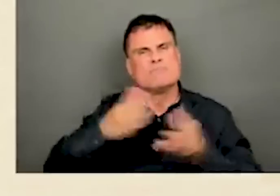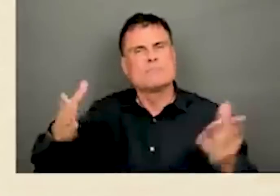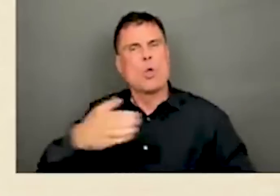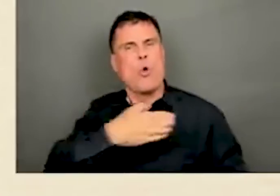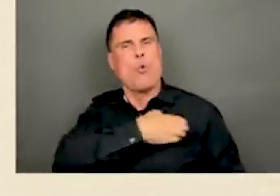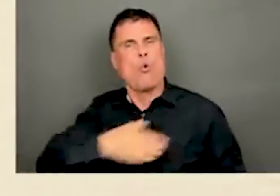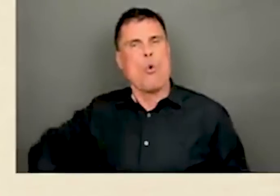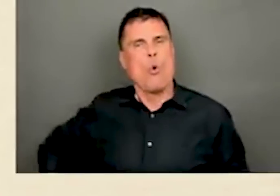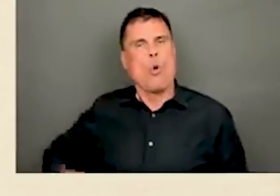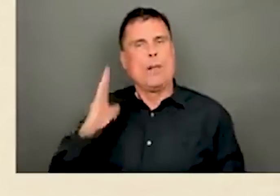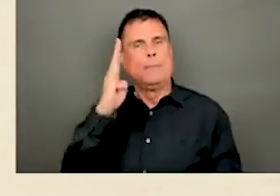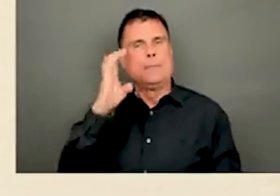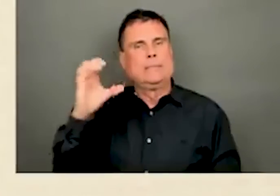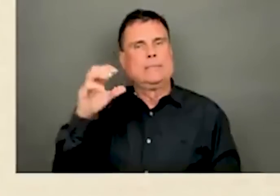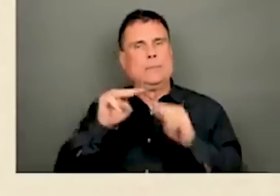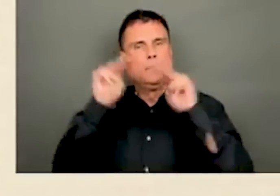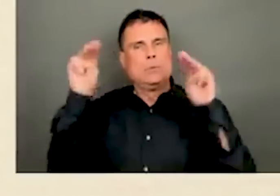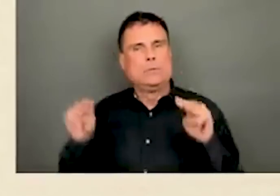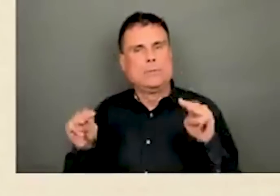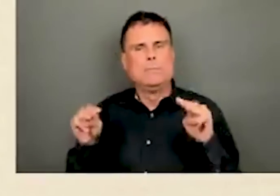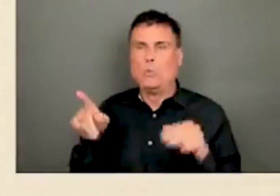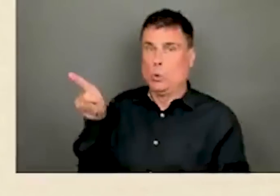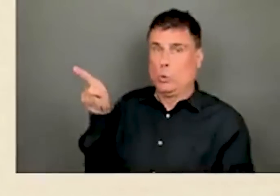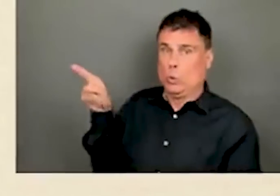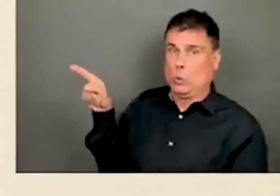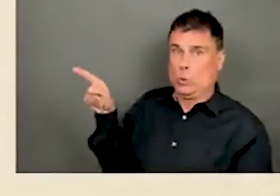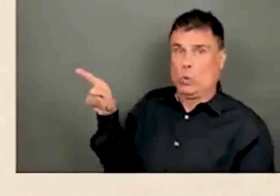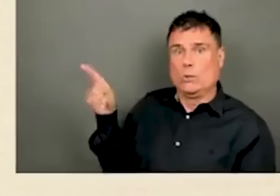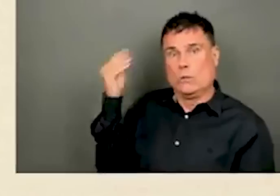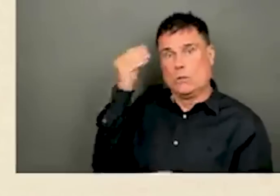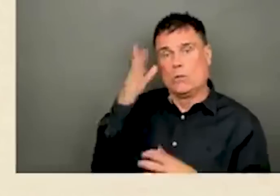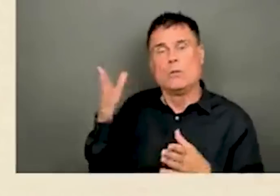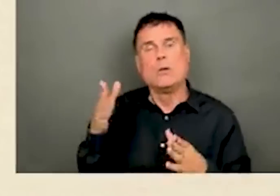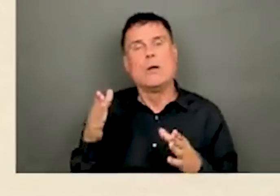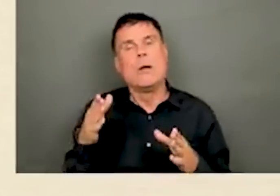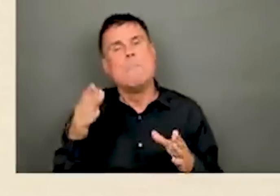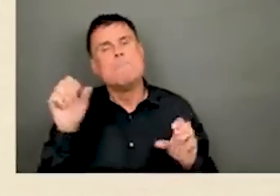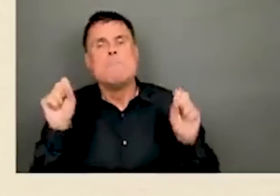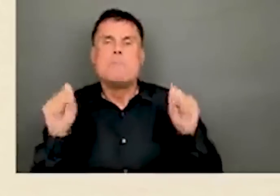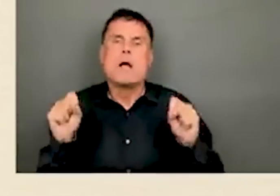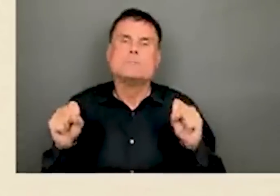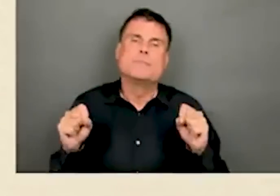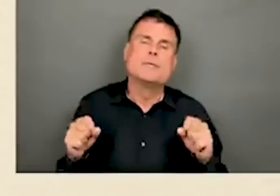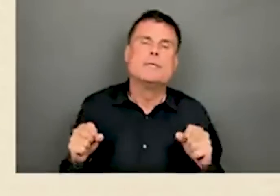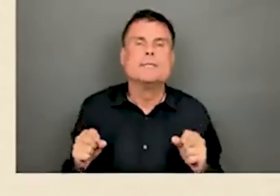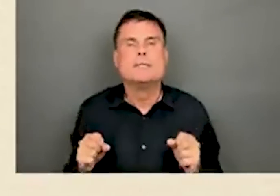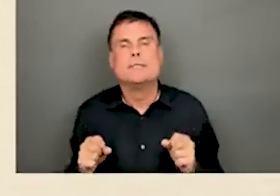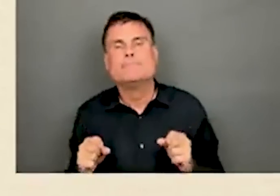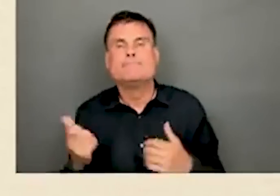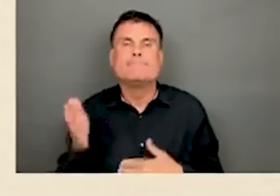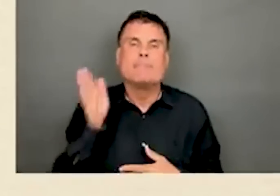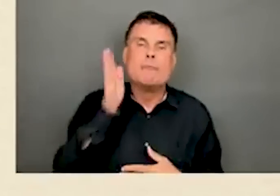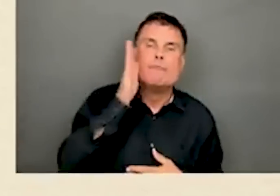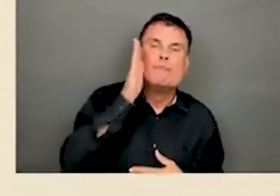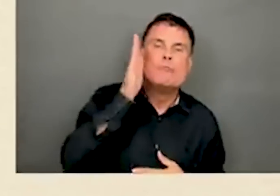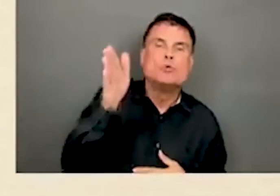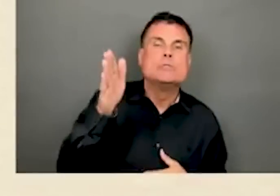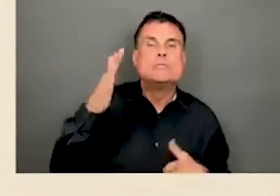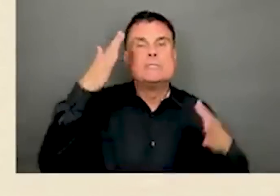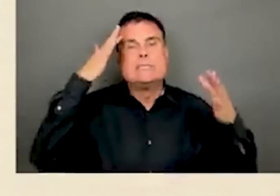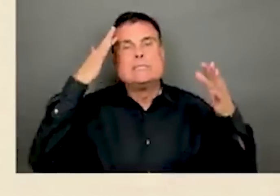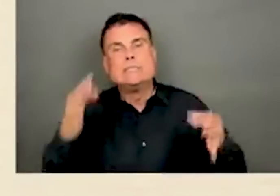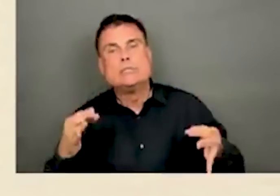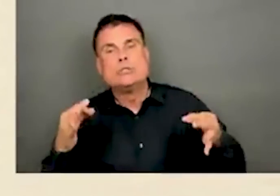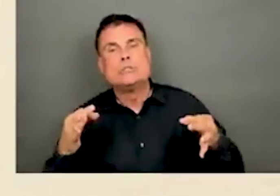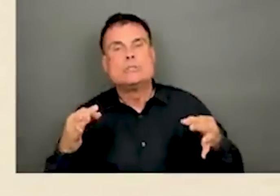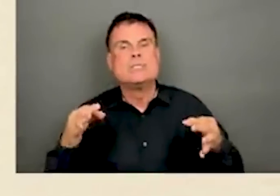to potential announcement on your future and the idea of clearing the deck of that decision for a future leader. Was that